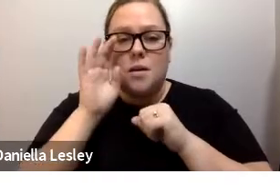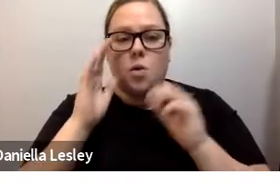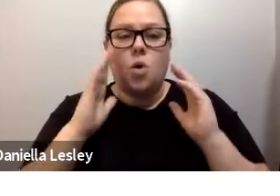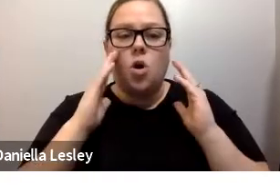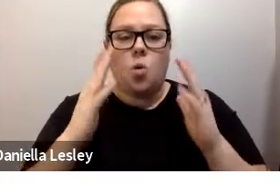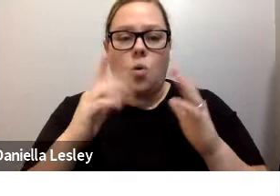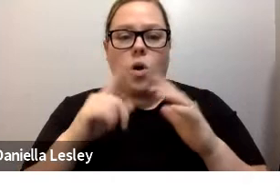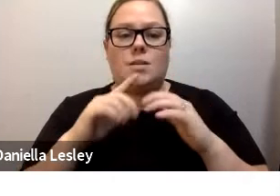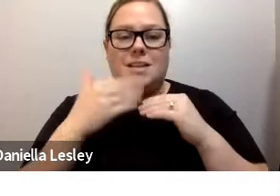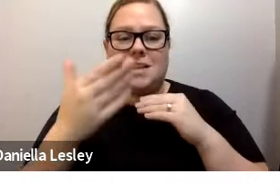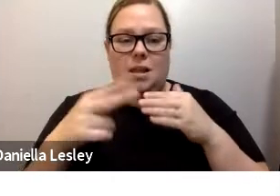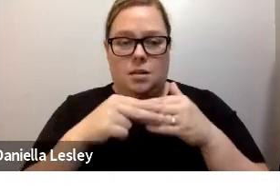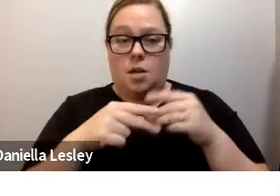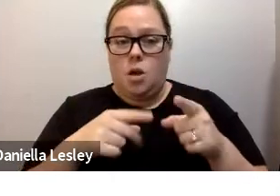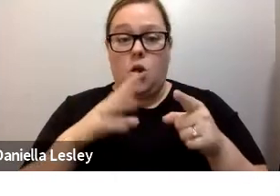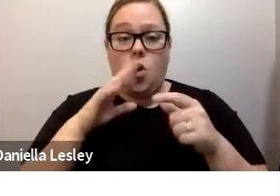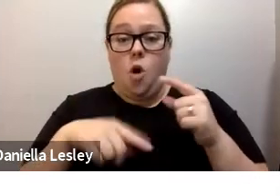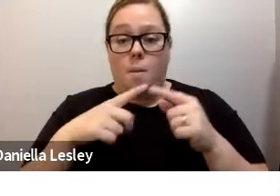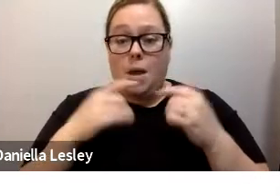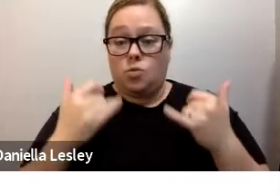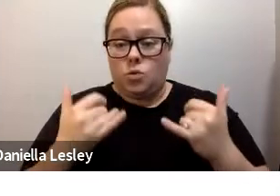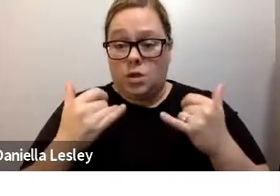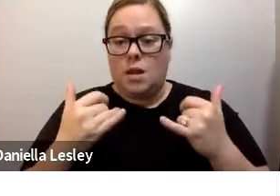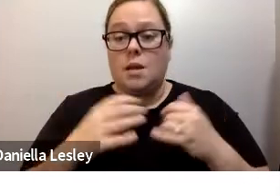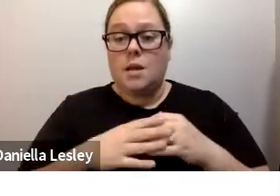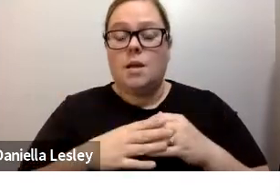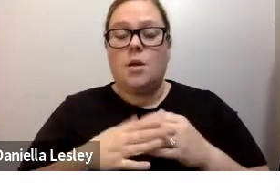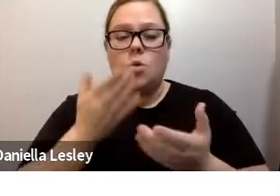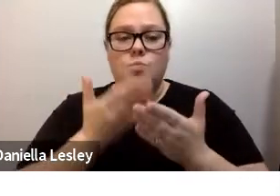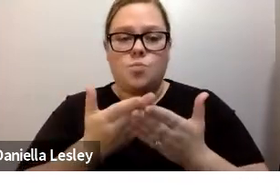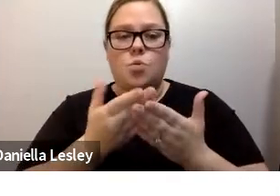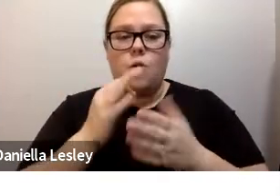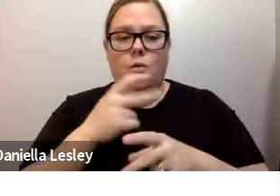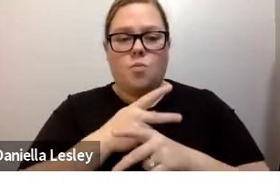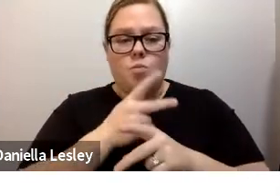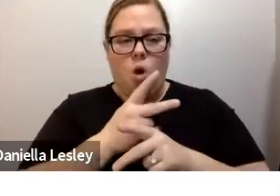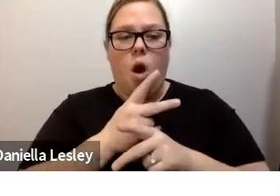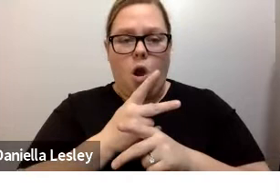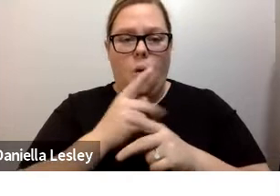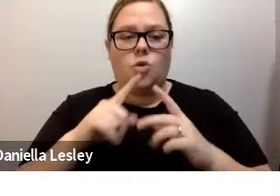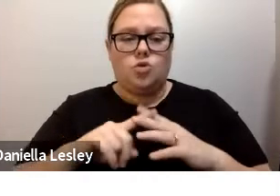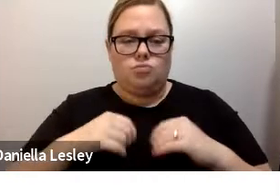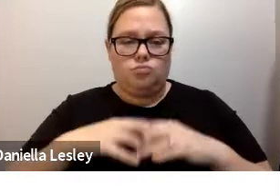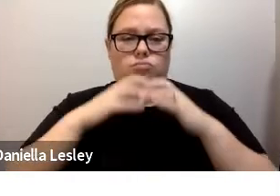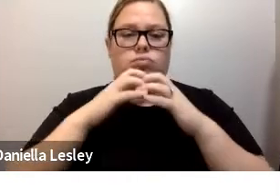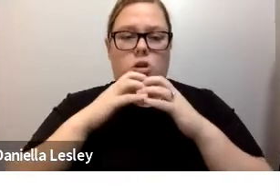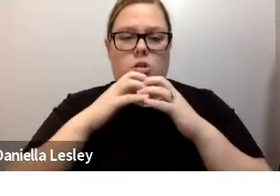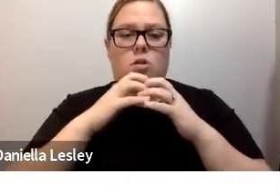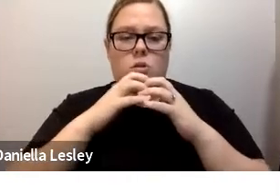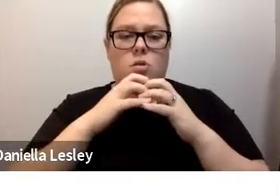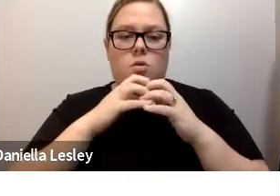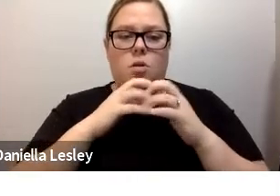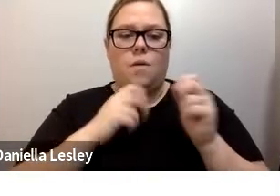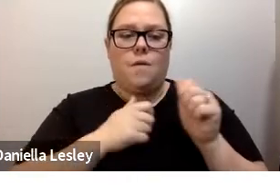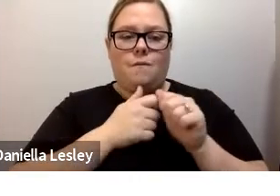slide. So what we're talking about today is the proof of product project we started up, which is a follow-on from RECTech